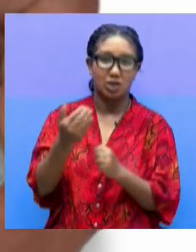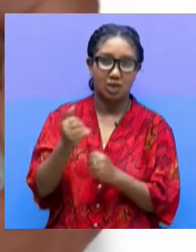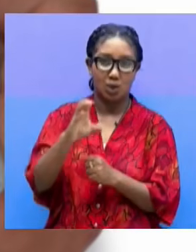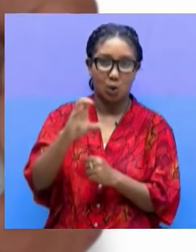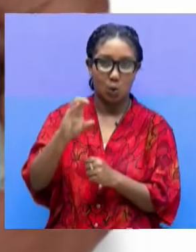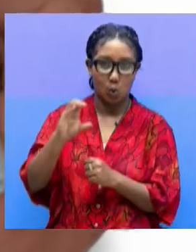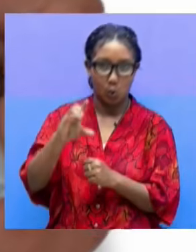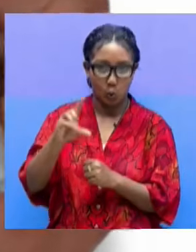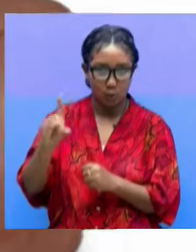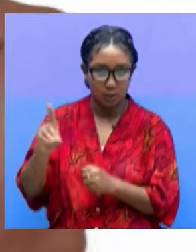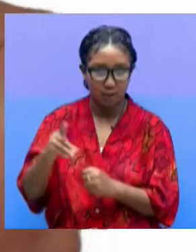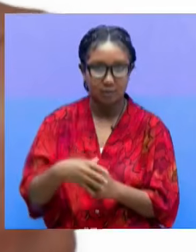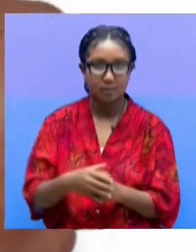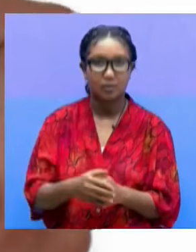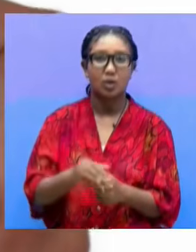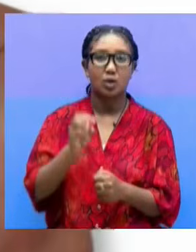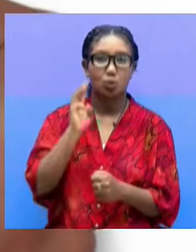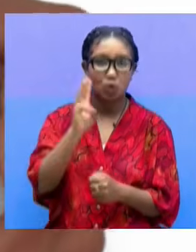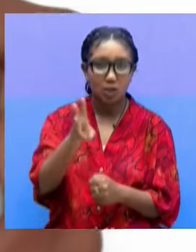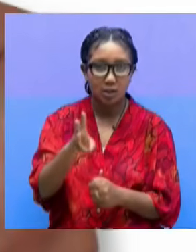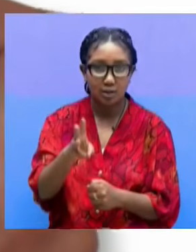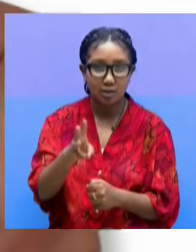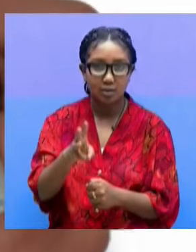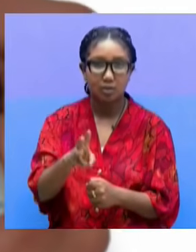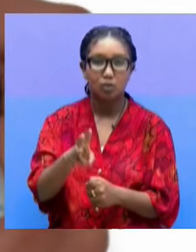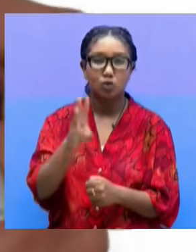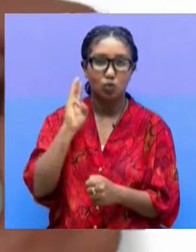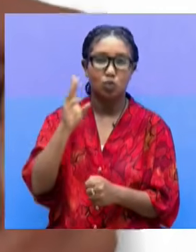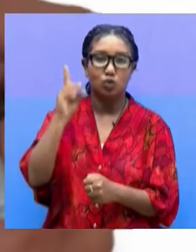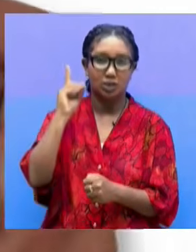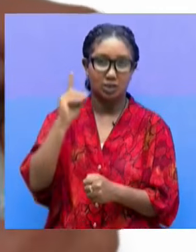right? Will, would.